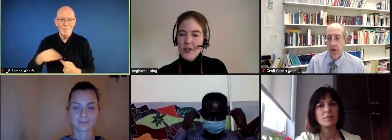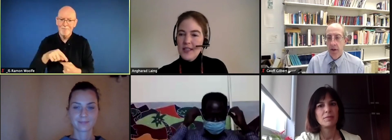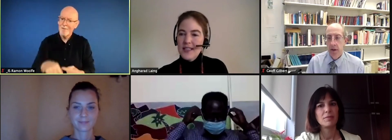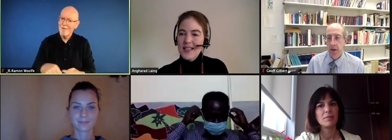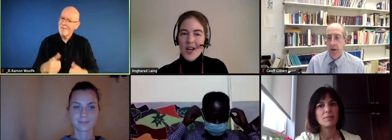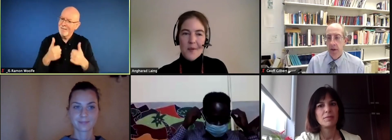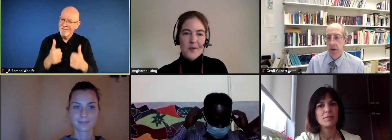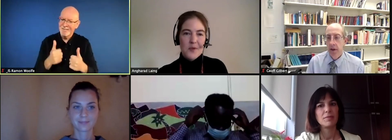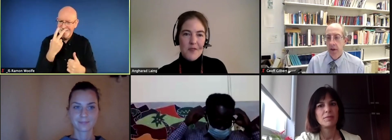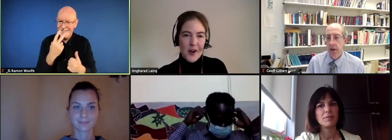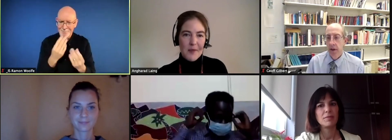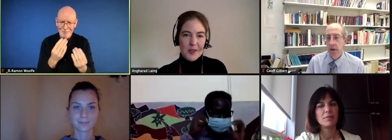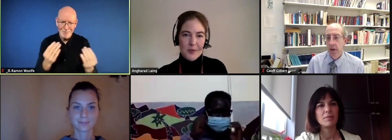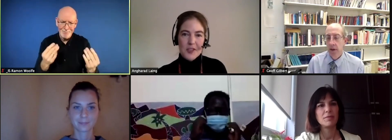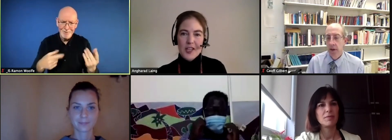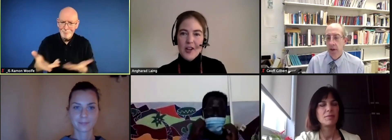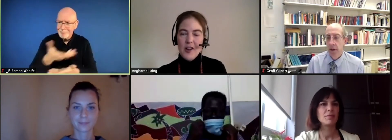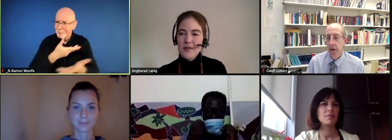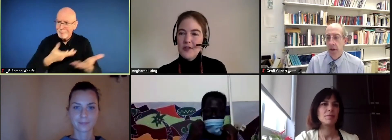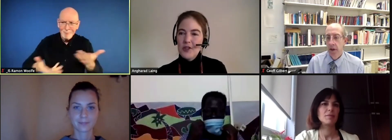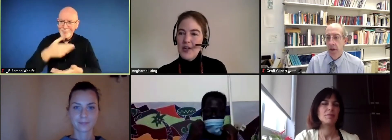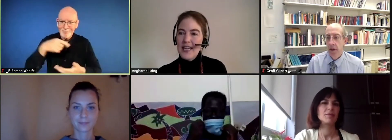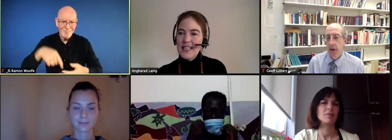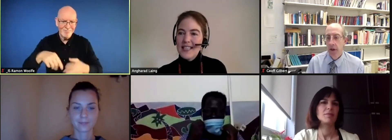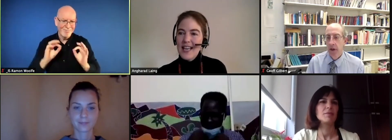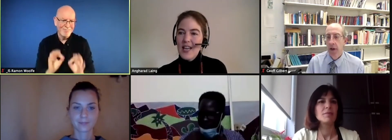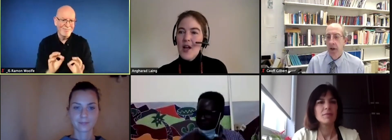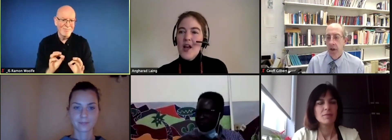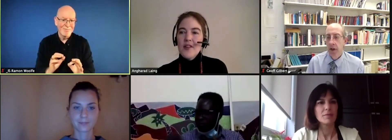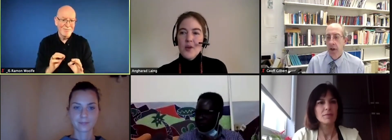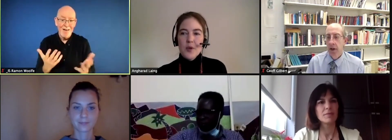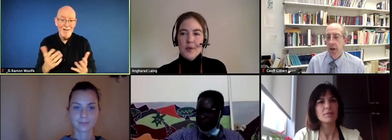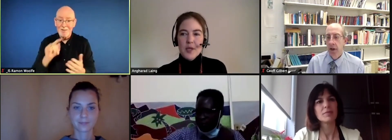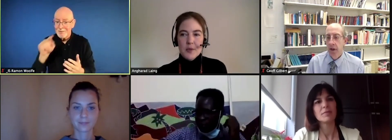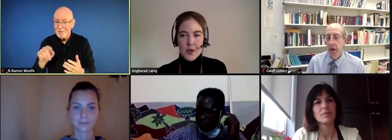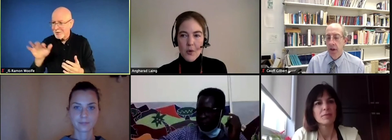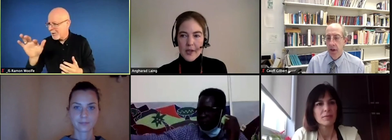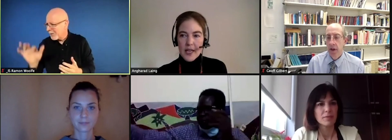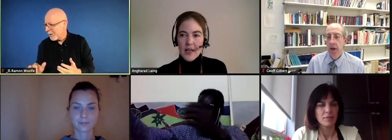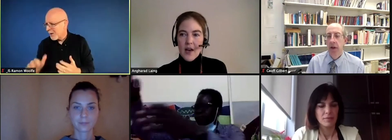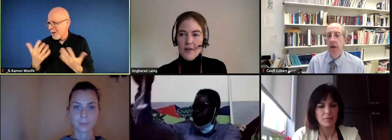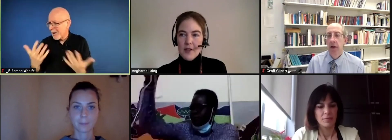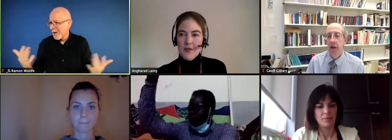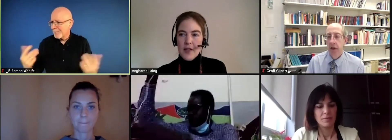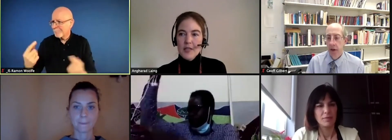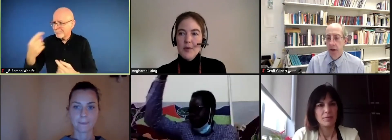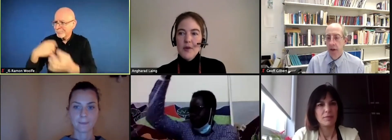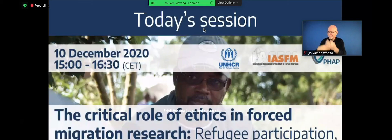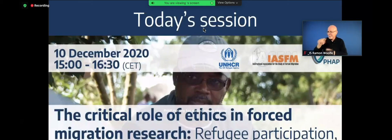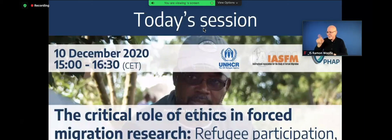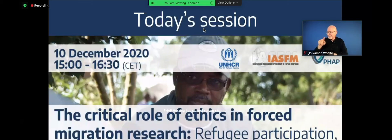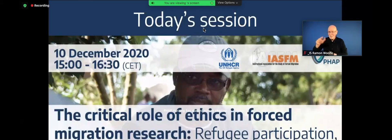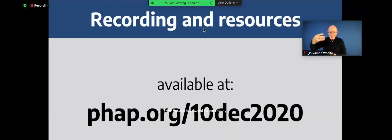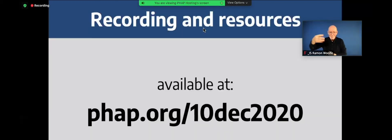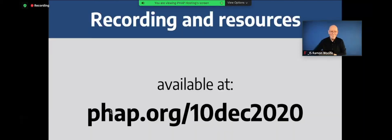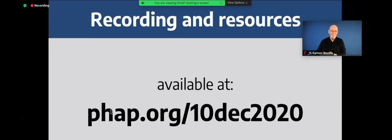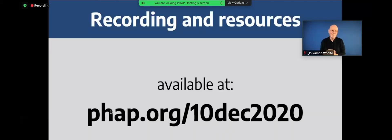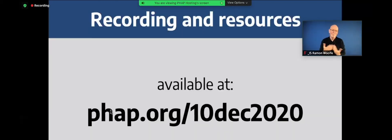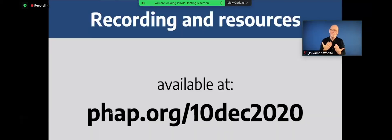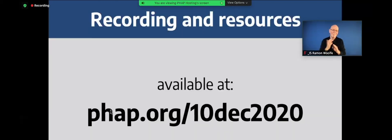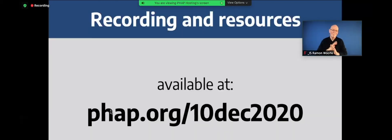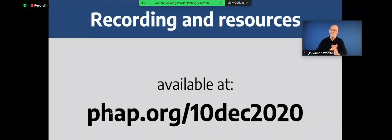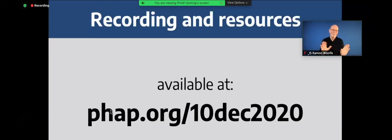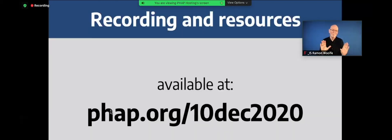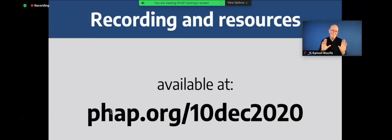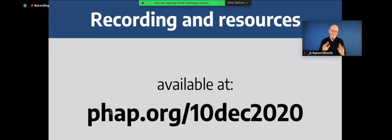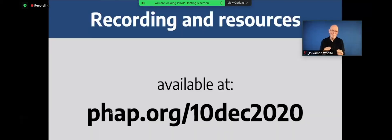of interest. So we very much appreciate all of you joining today. There will be a recording of the event, both in video and